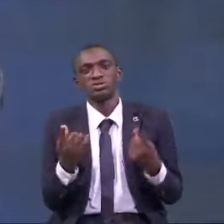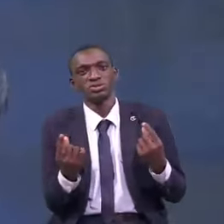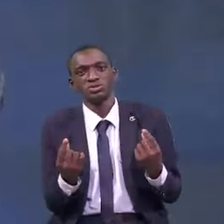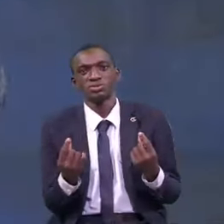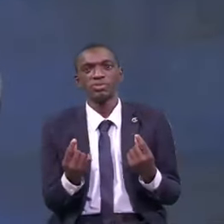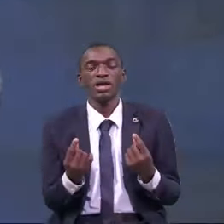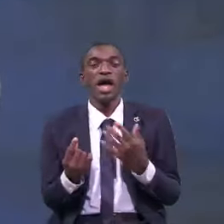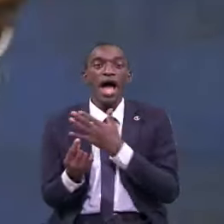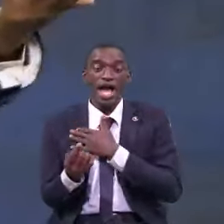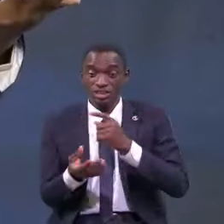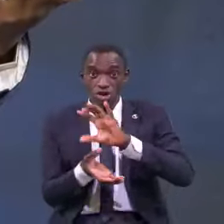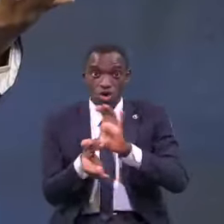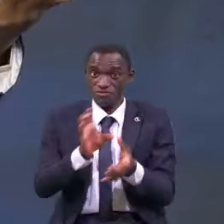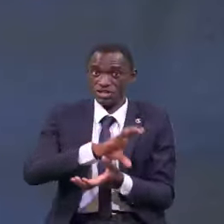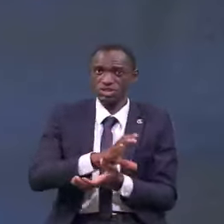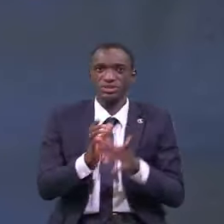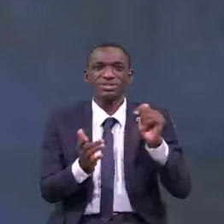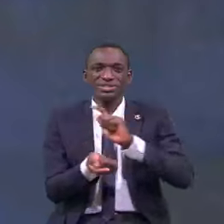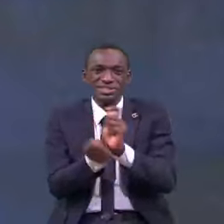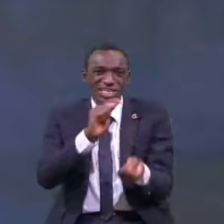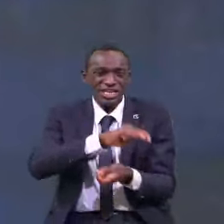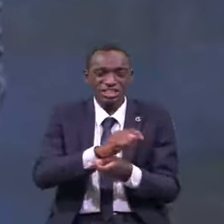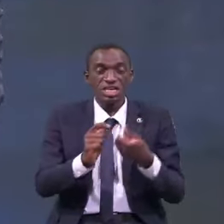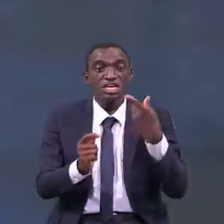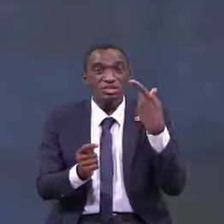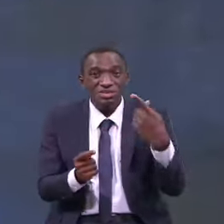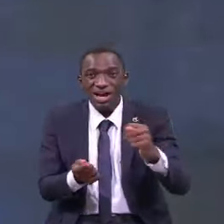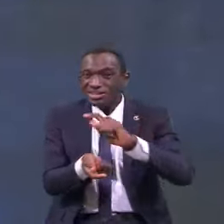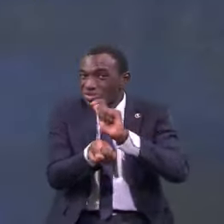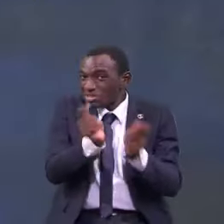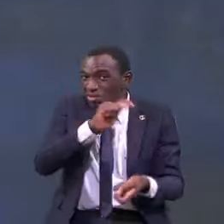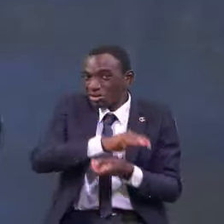And the conversion and the change and the transformation of that